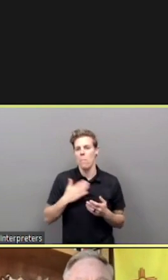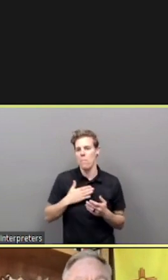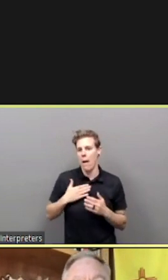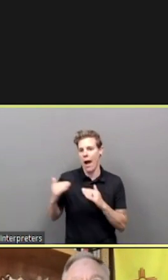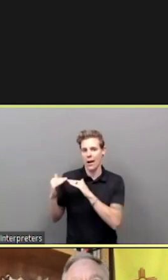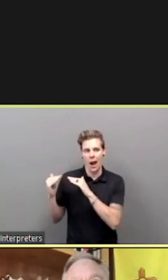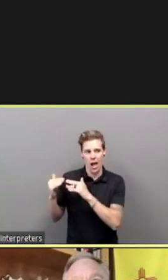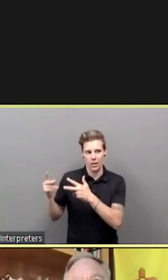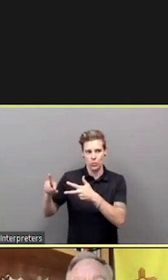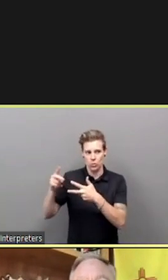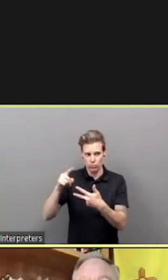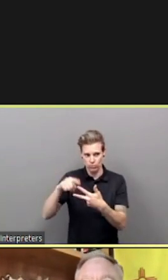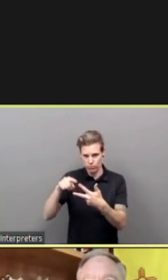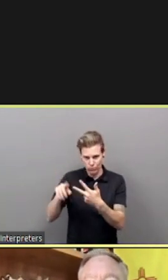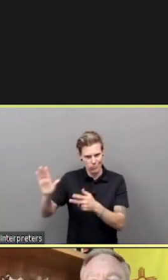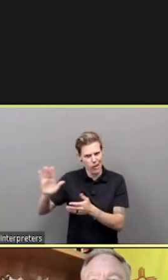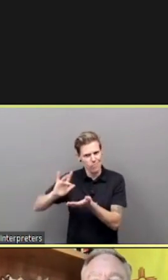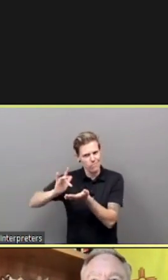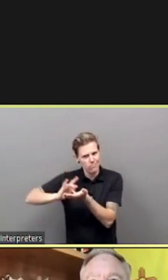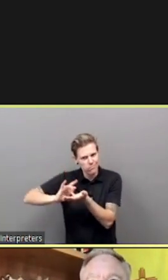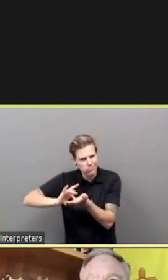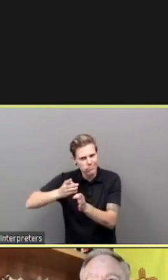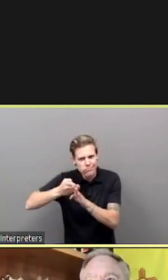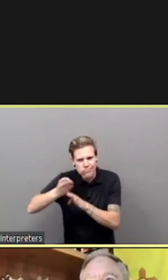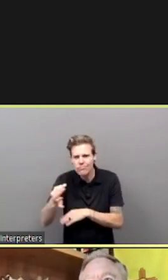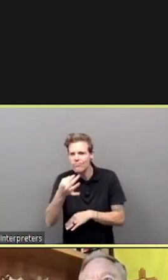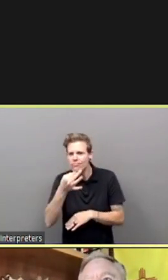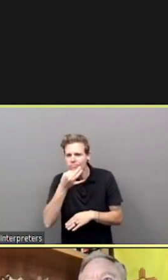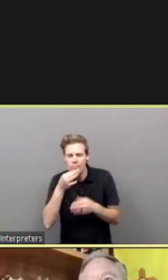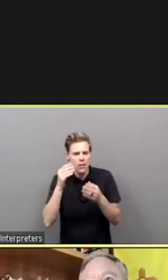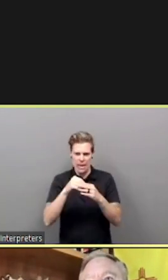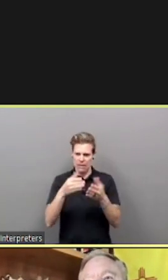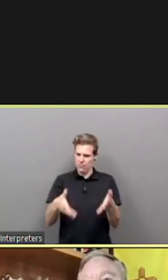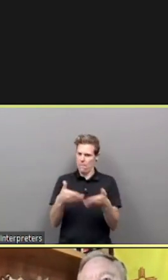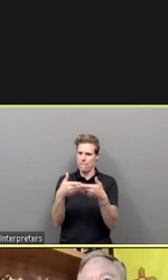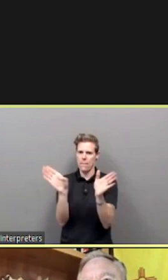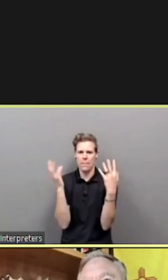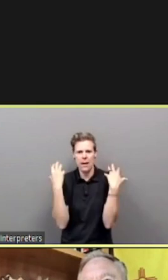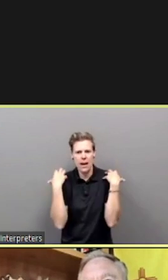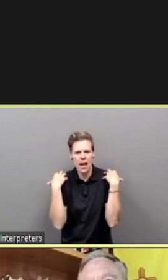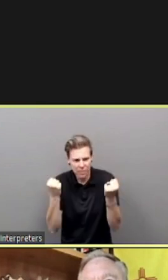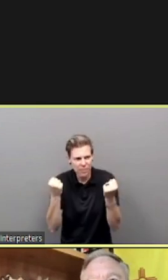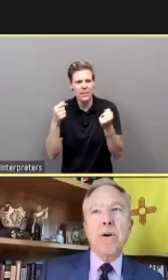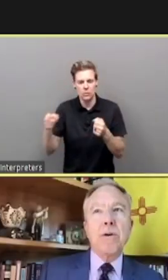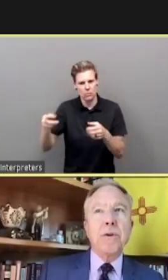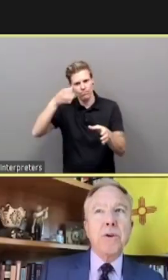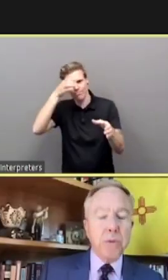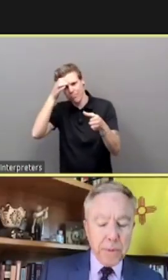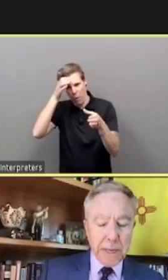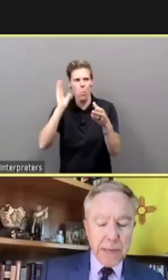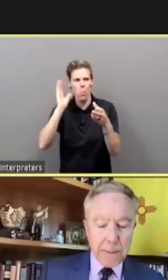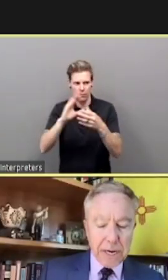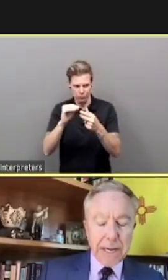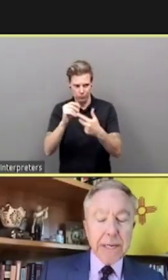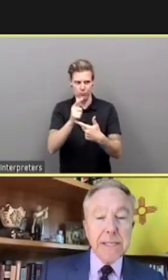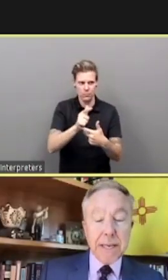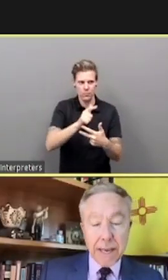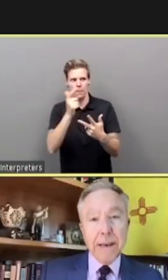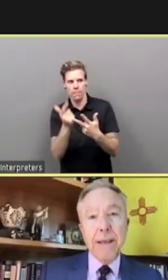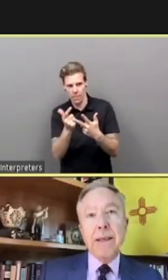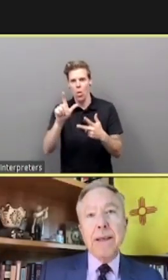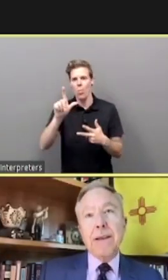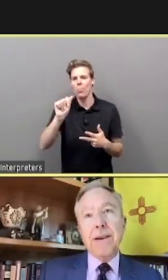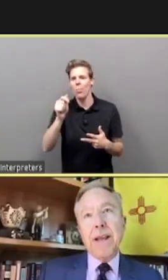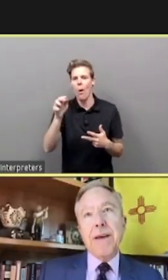profession and in the public health profession, Dr. Laura Perahon, who will be updating us